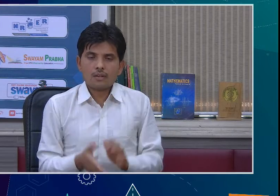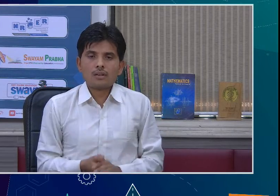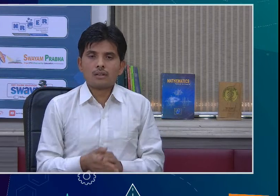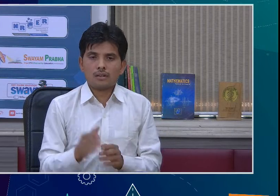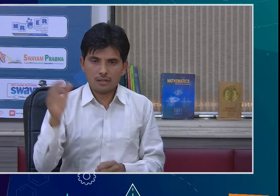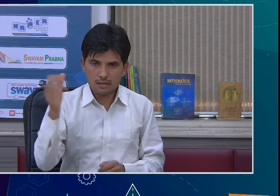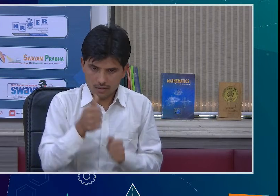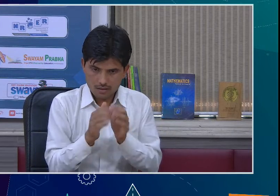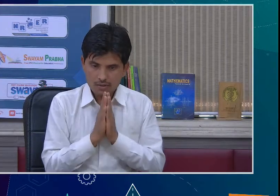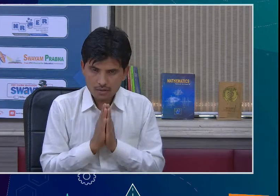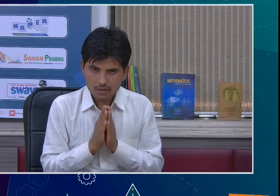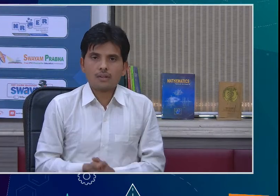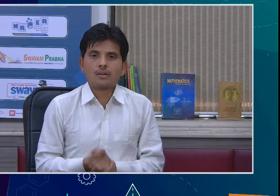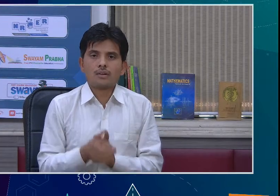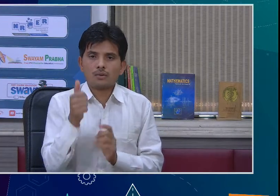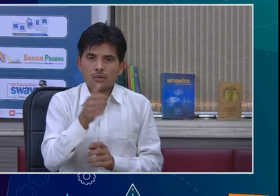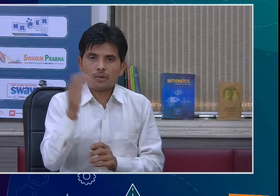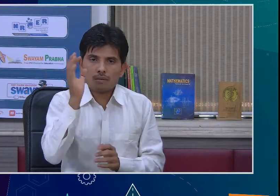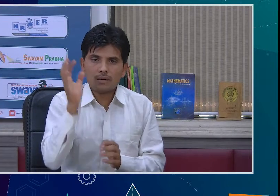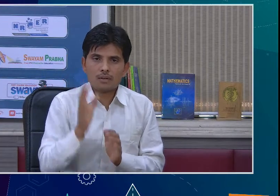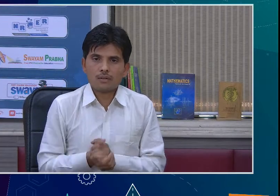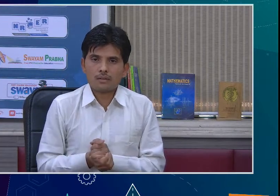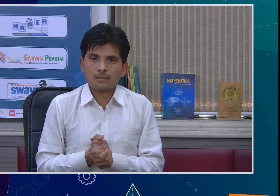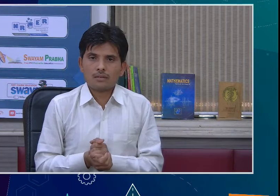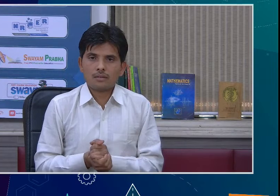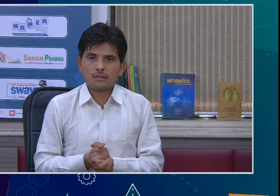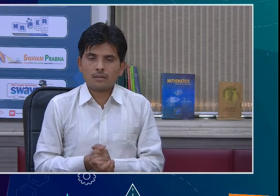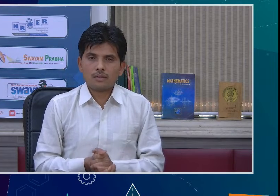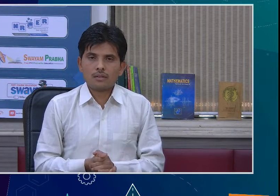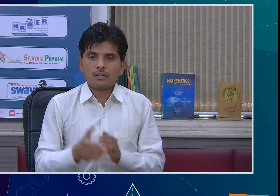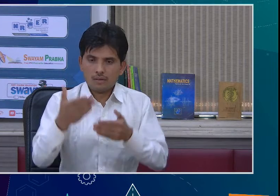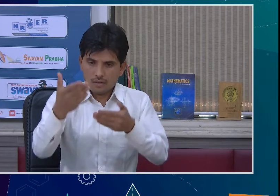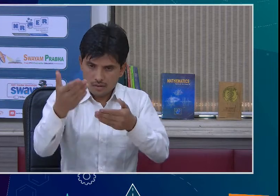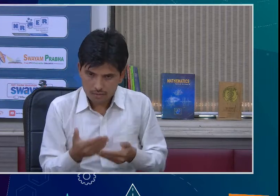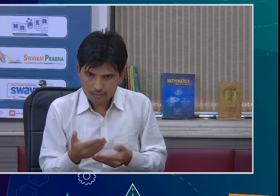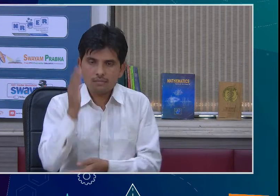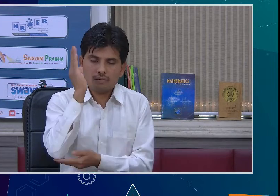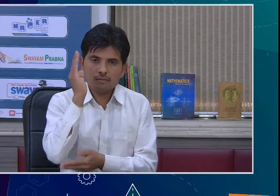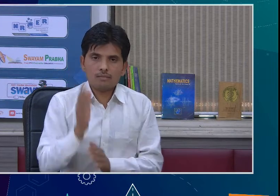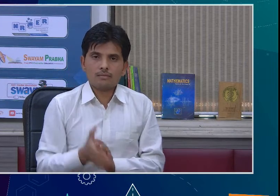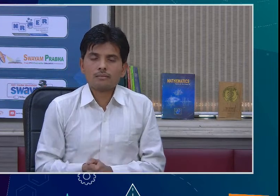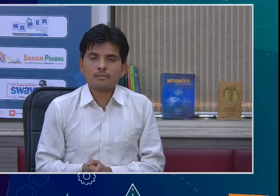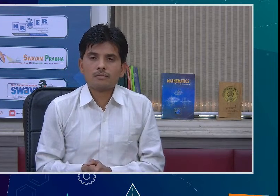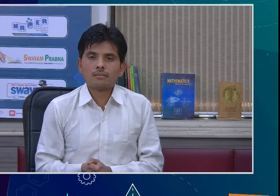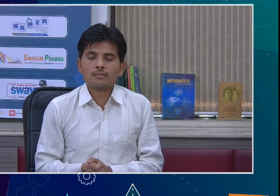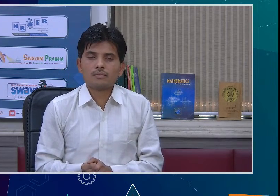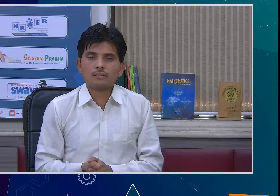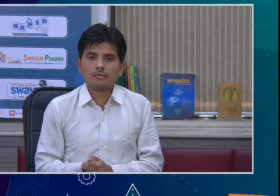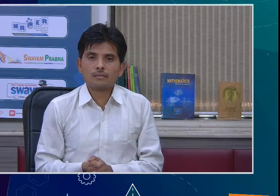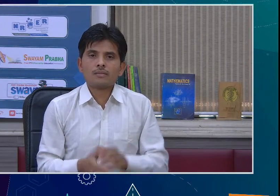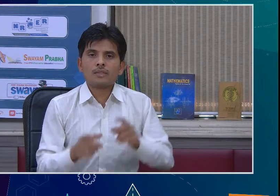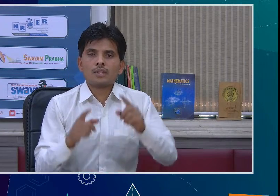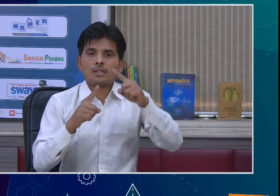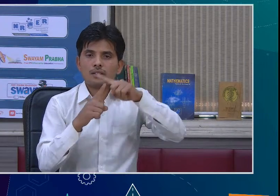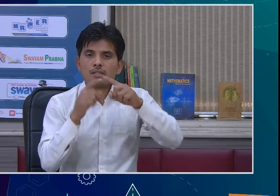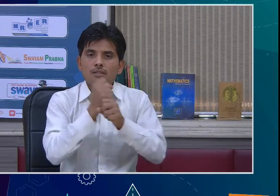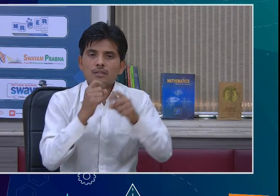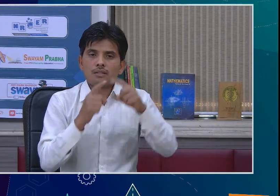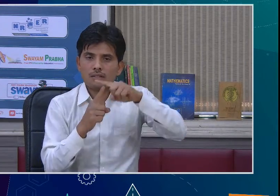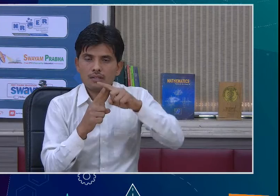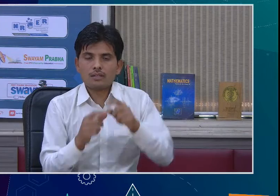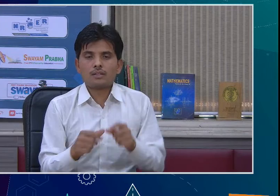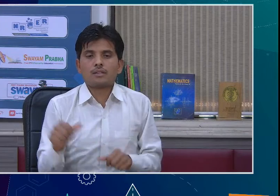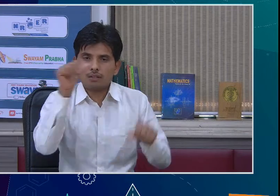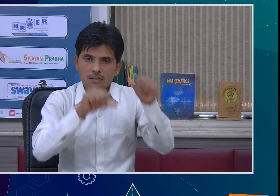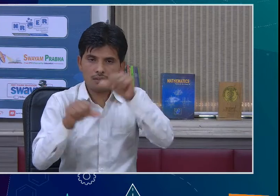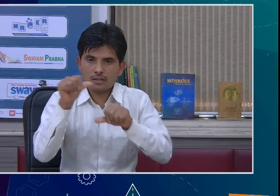noon. Namaskar and good afternoon. A very warm welcome in the session. Thank you. Ma'am is TGT Science and an